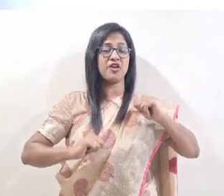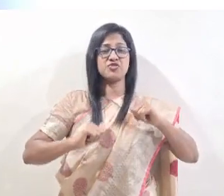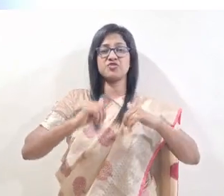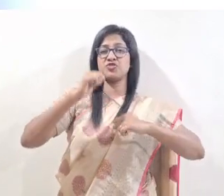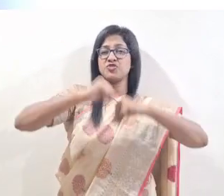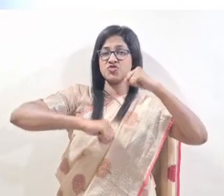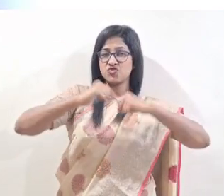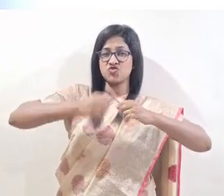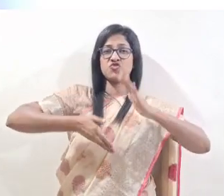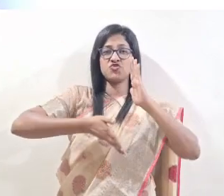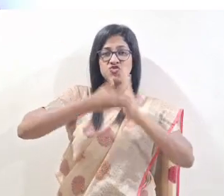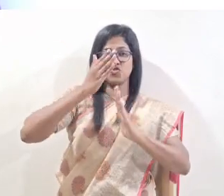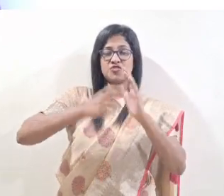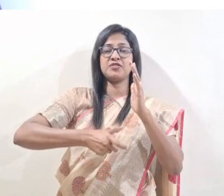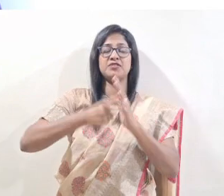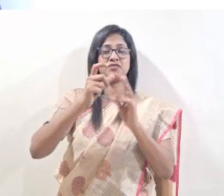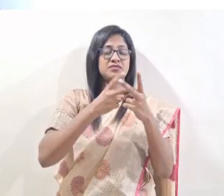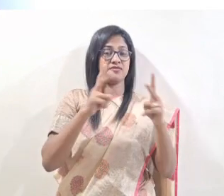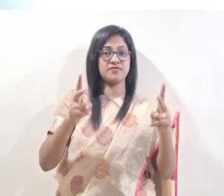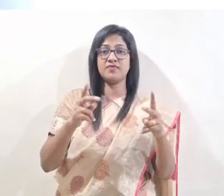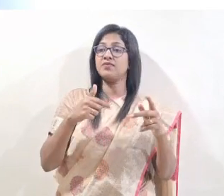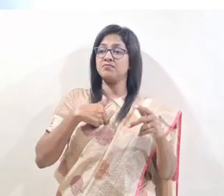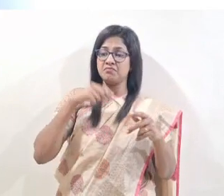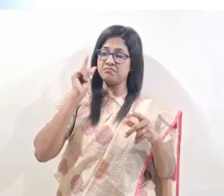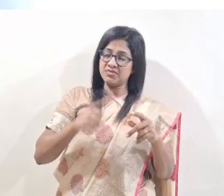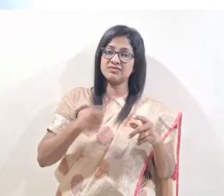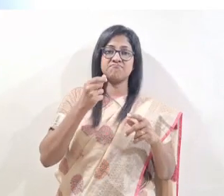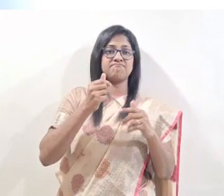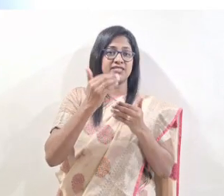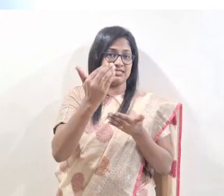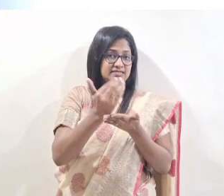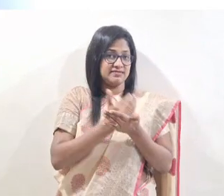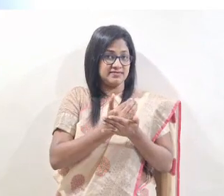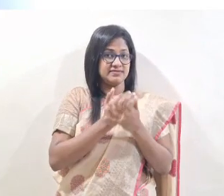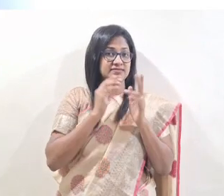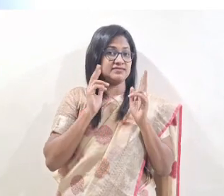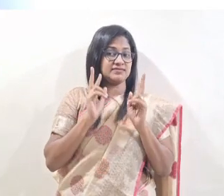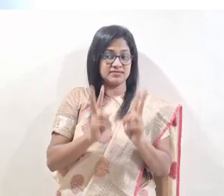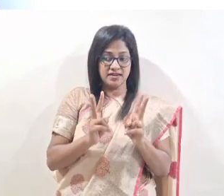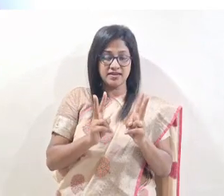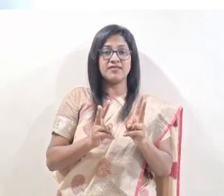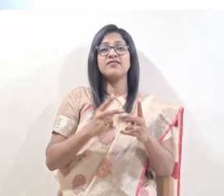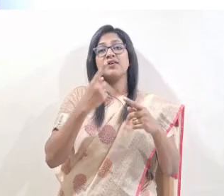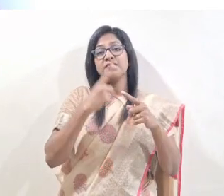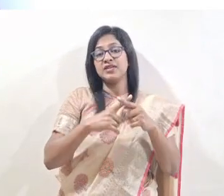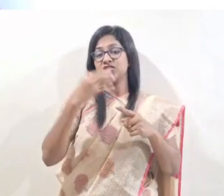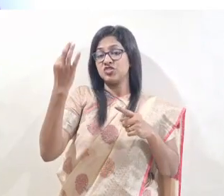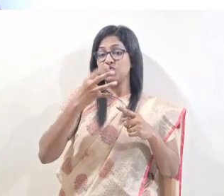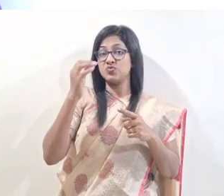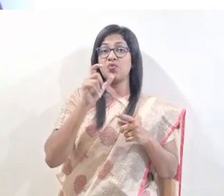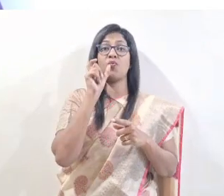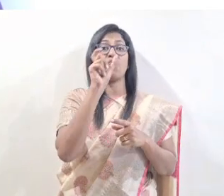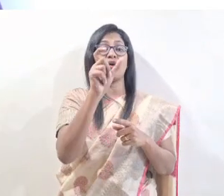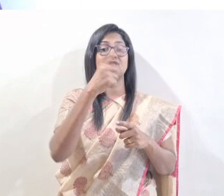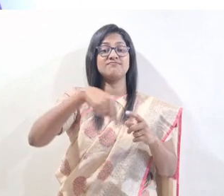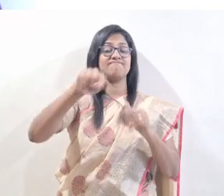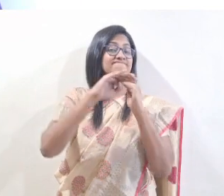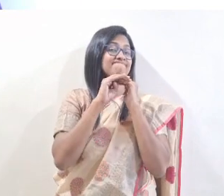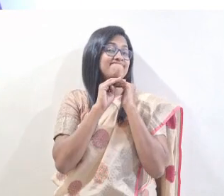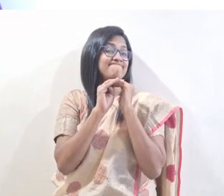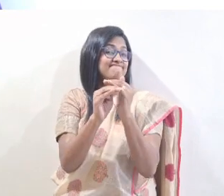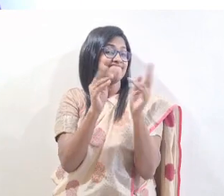fancy structures or fancy things, so we have to be cost effective. And of course, the latest buzzword, which